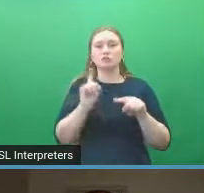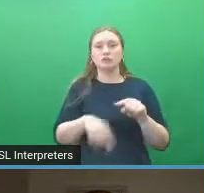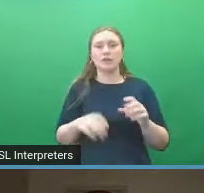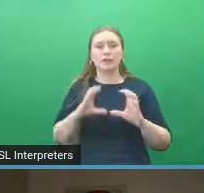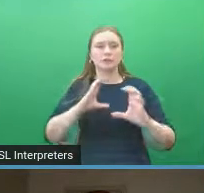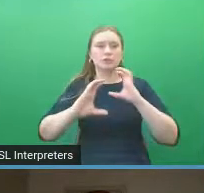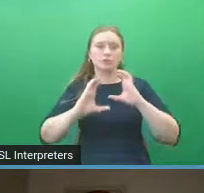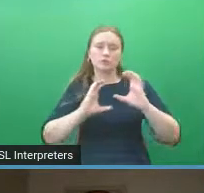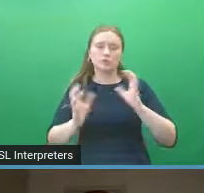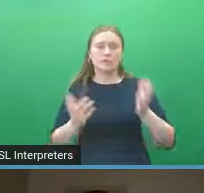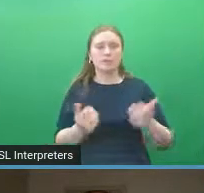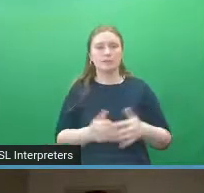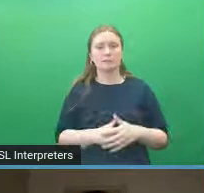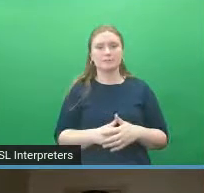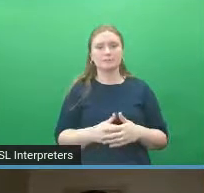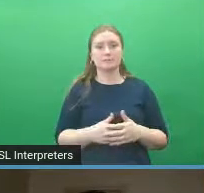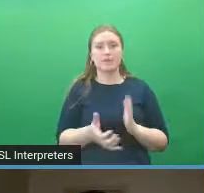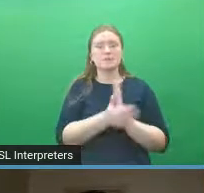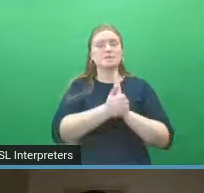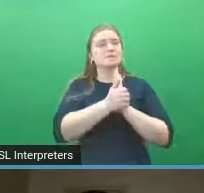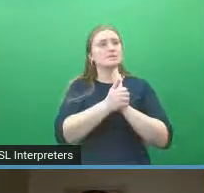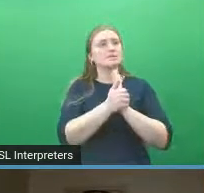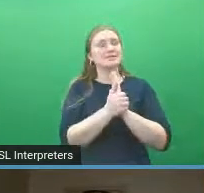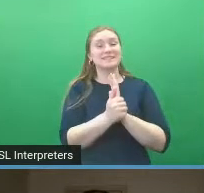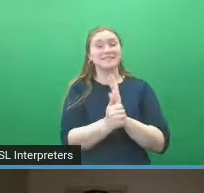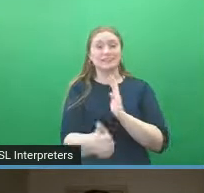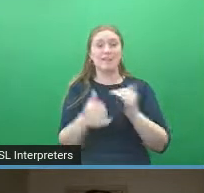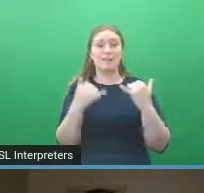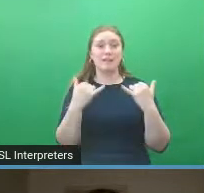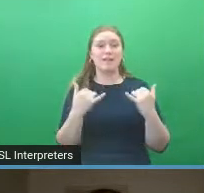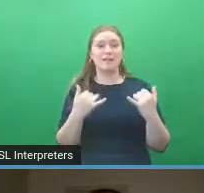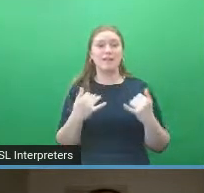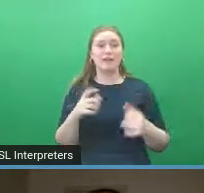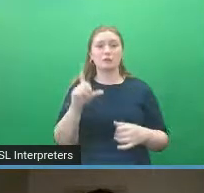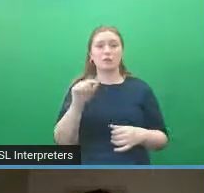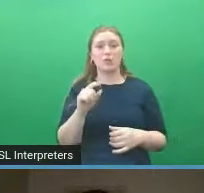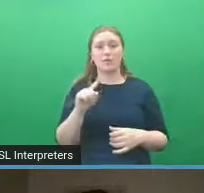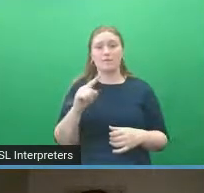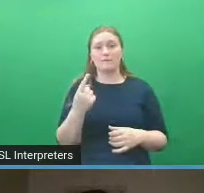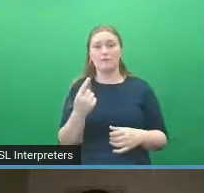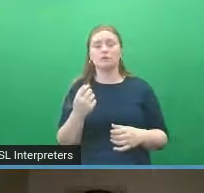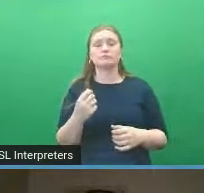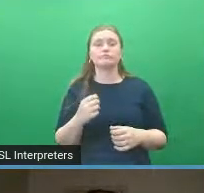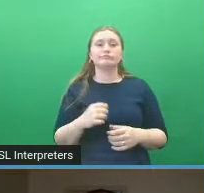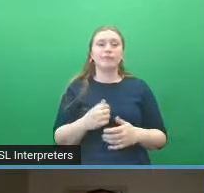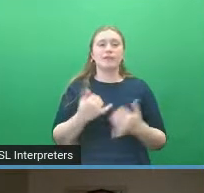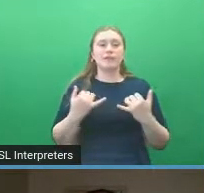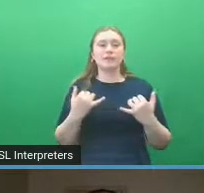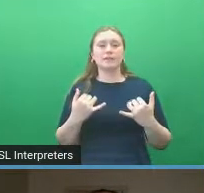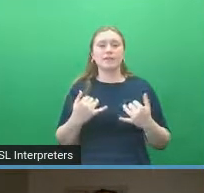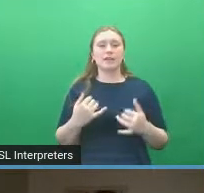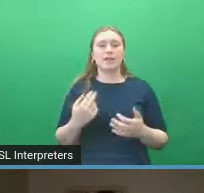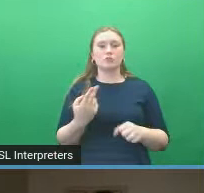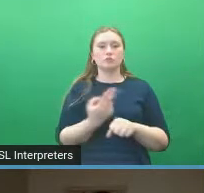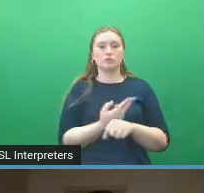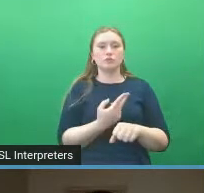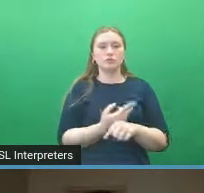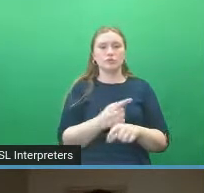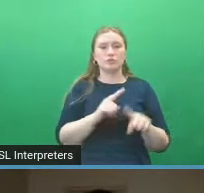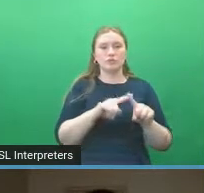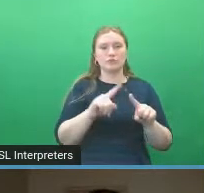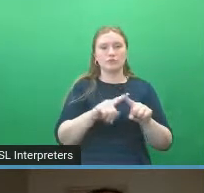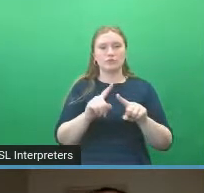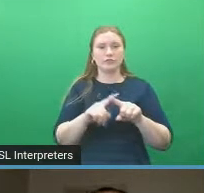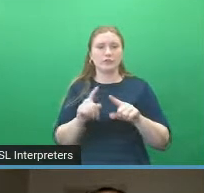became highly skilled in working in the 20th century using telephones, fax machines, copy machines, filing cabinets, and the